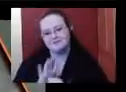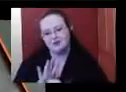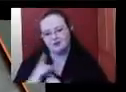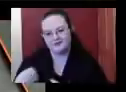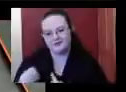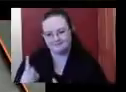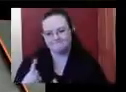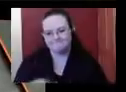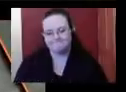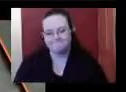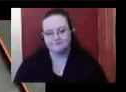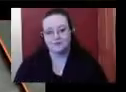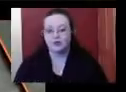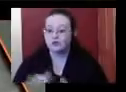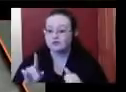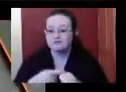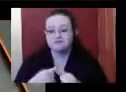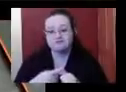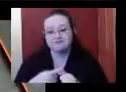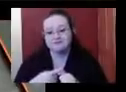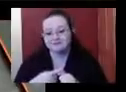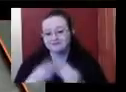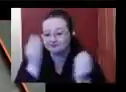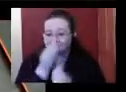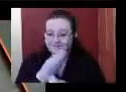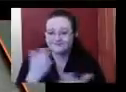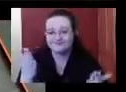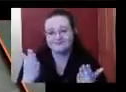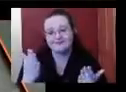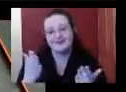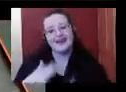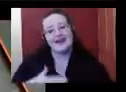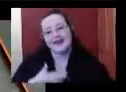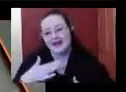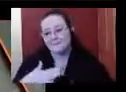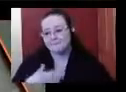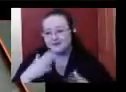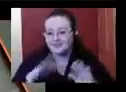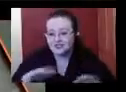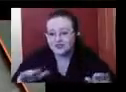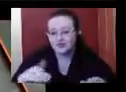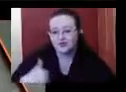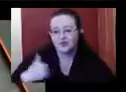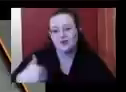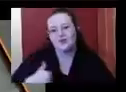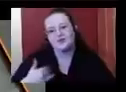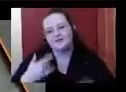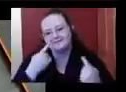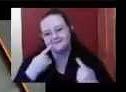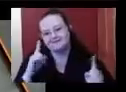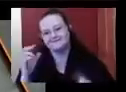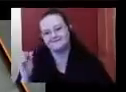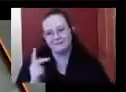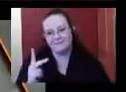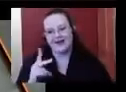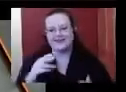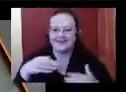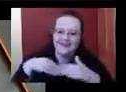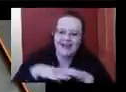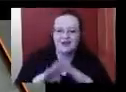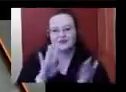first, I want to tell you how happy I am that we're able to have our children and youth go back to in-person learning this fall.